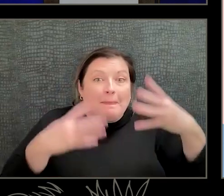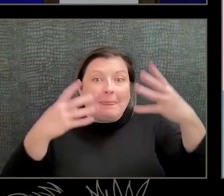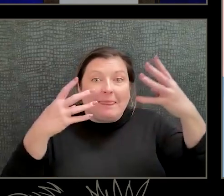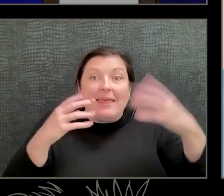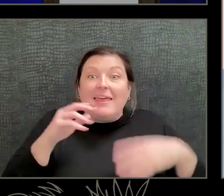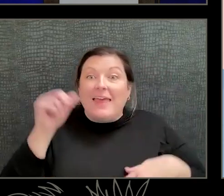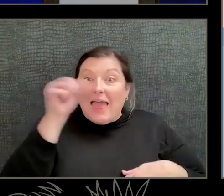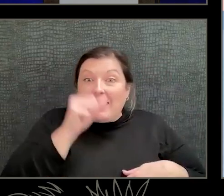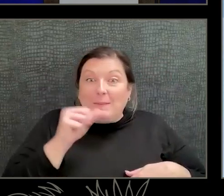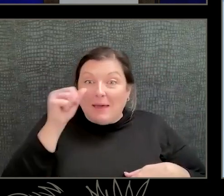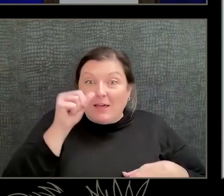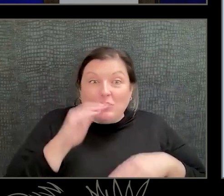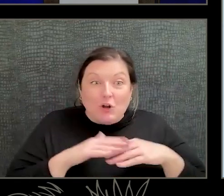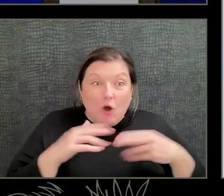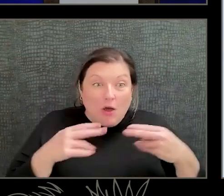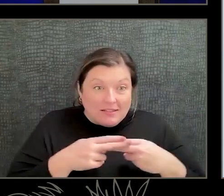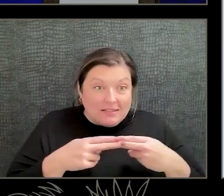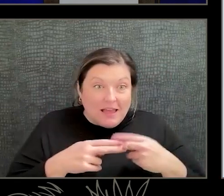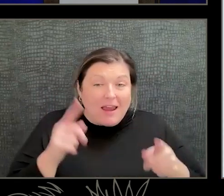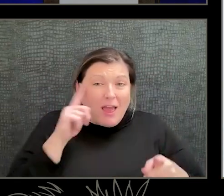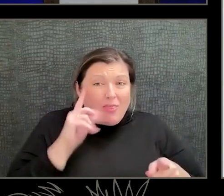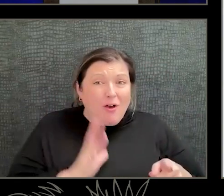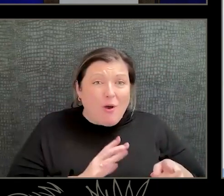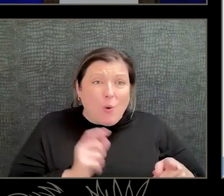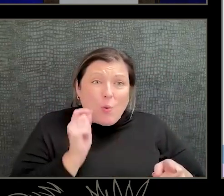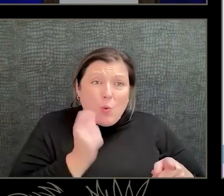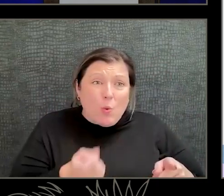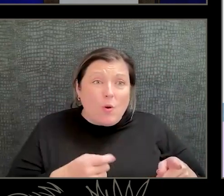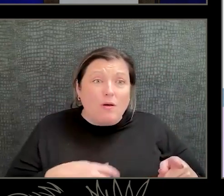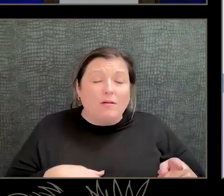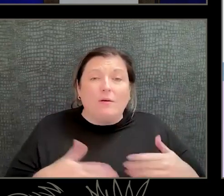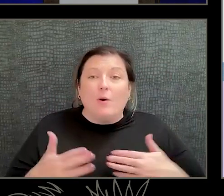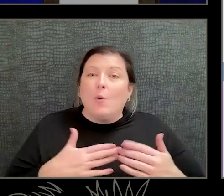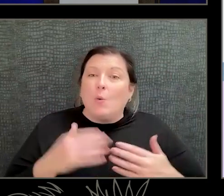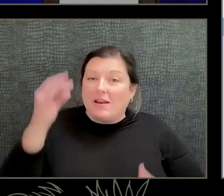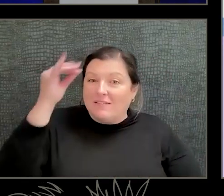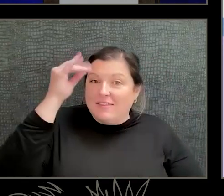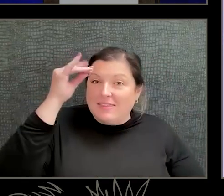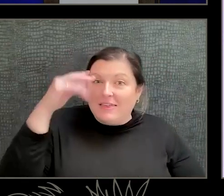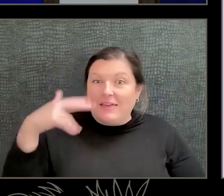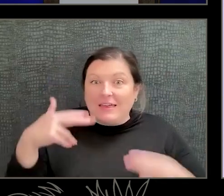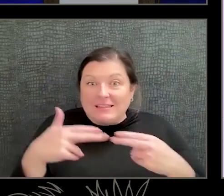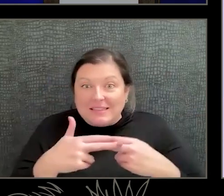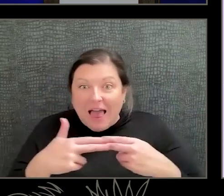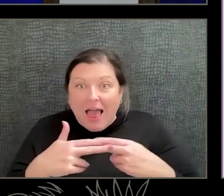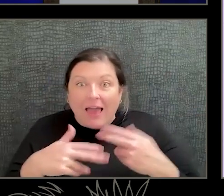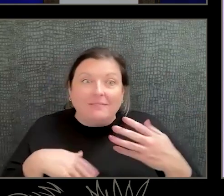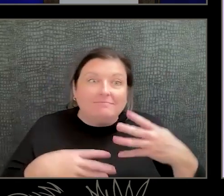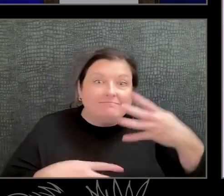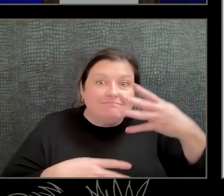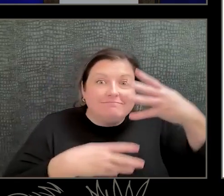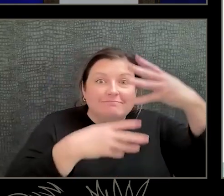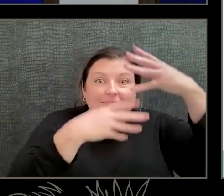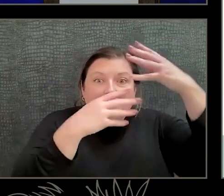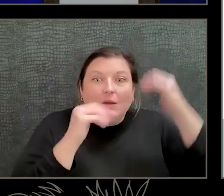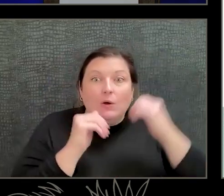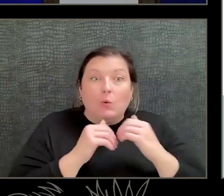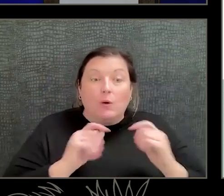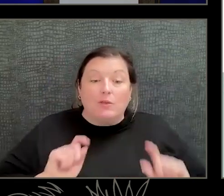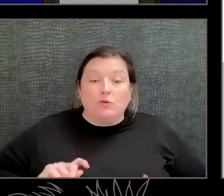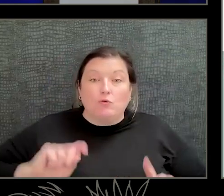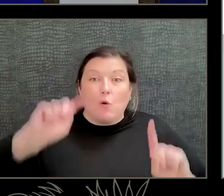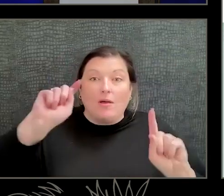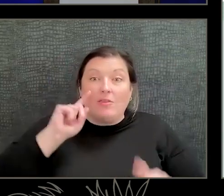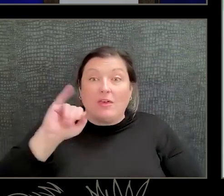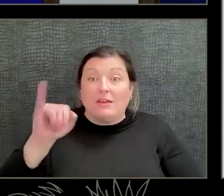elements on slide. This was something that I thought was really cool because whenever you think of sliding animation or anything that has to do with scrolling, you always think of JavaScript,